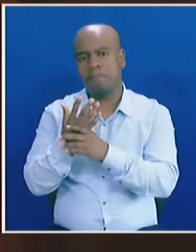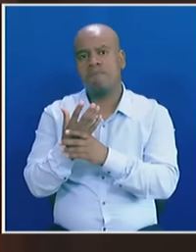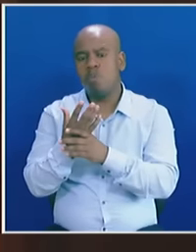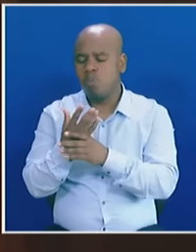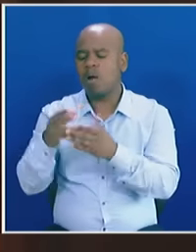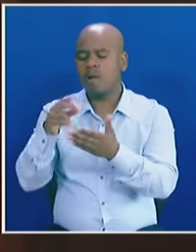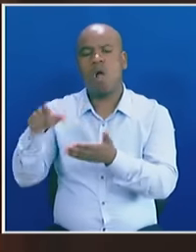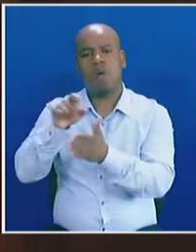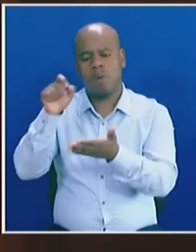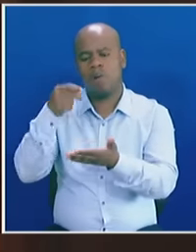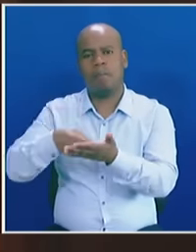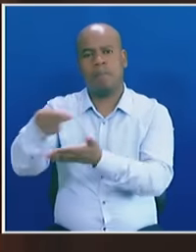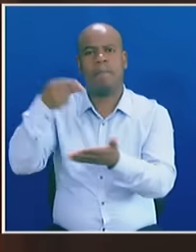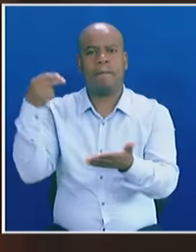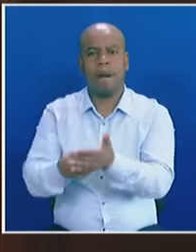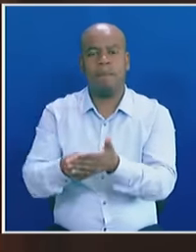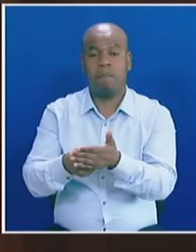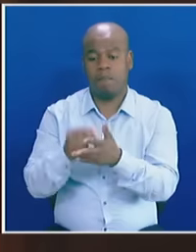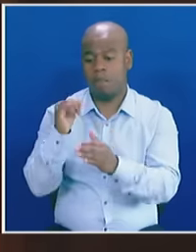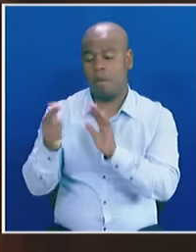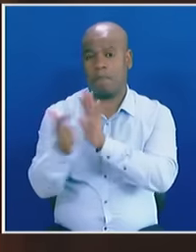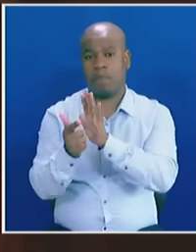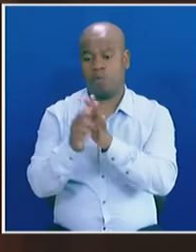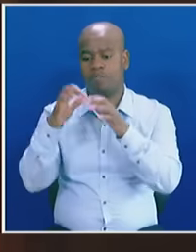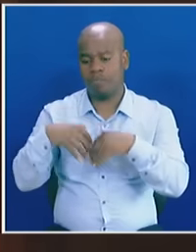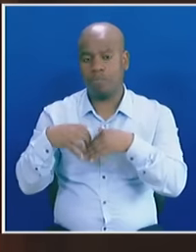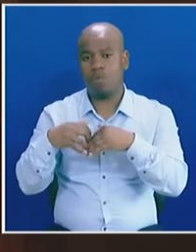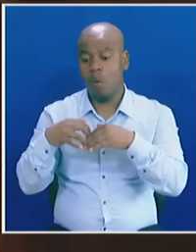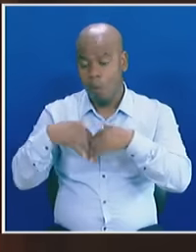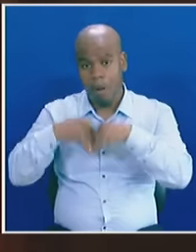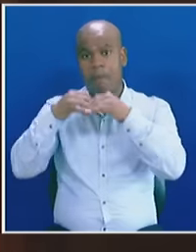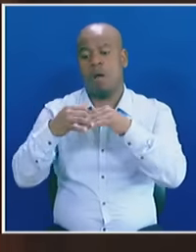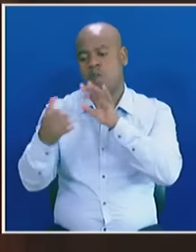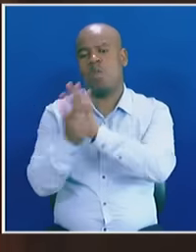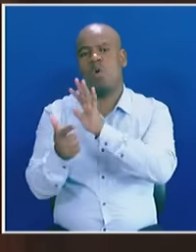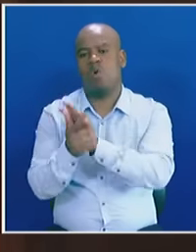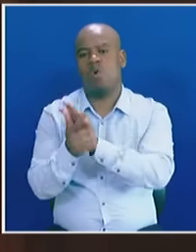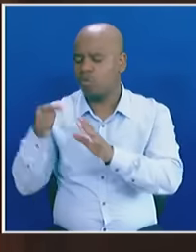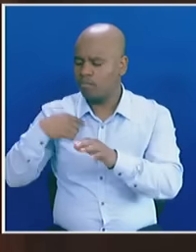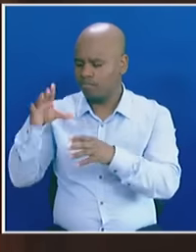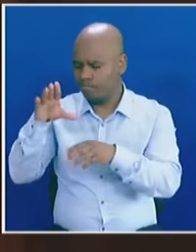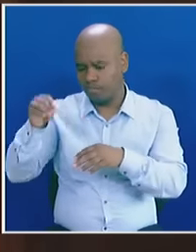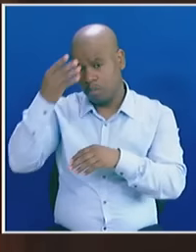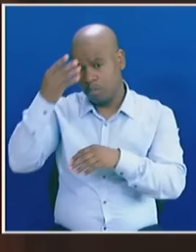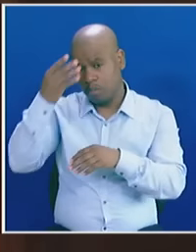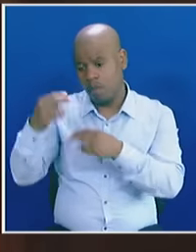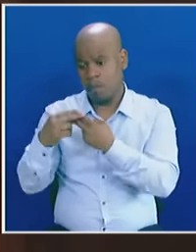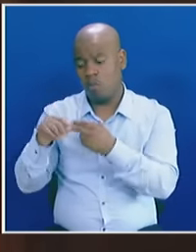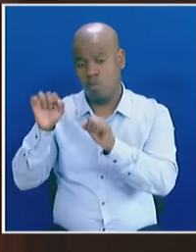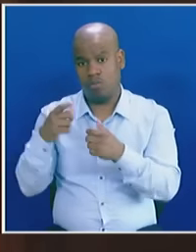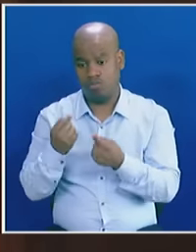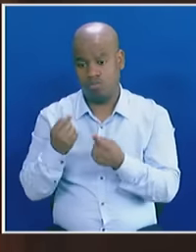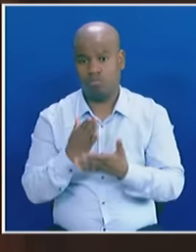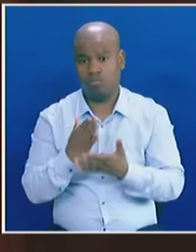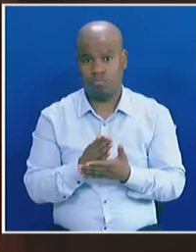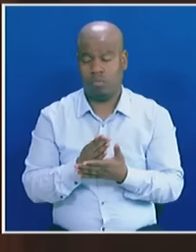General Intelligence Amendment Act number 11 of 2013 defines domestic intelligence as gathering intelligence